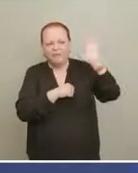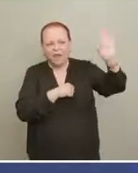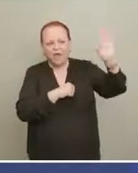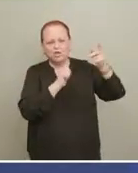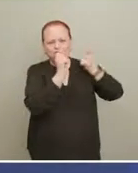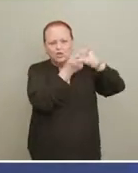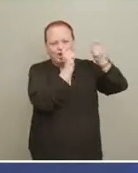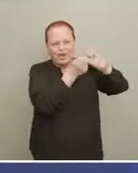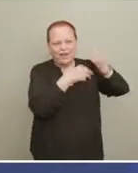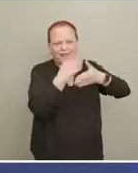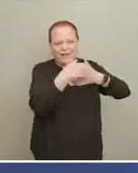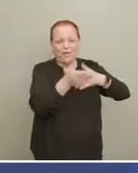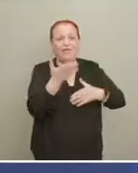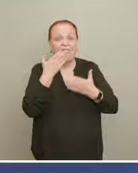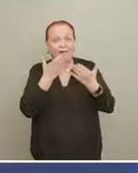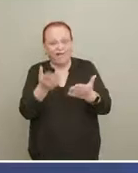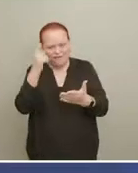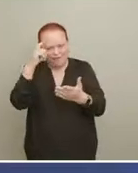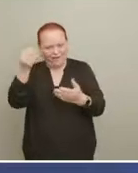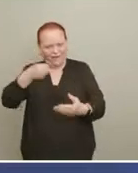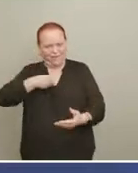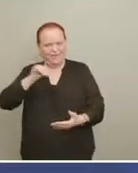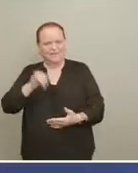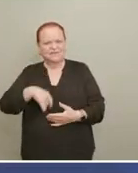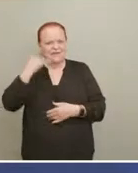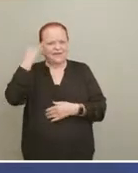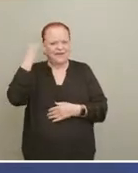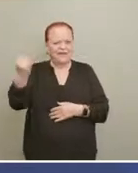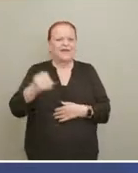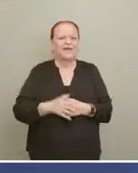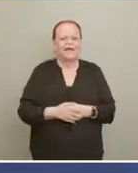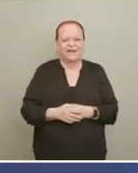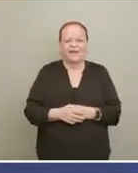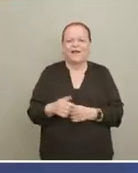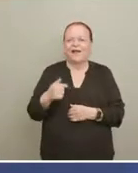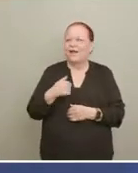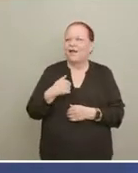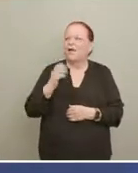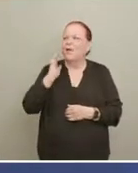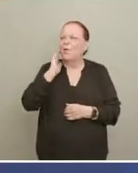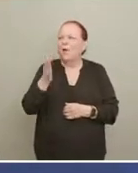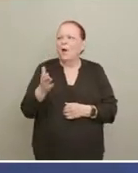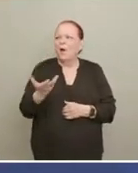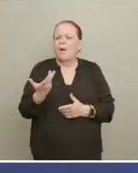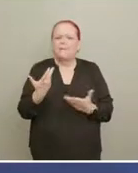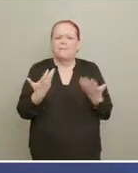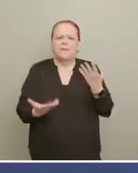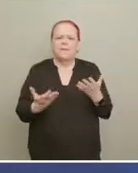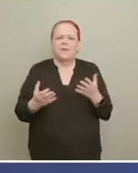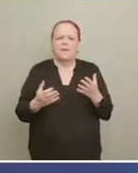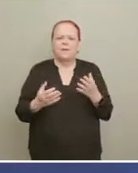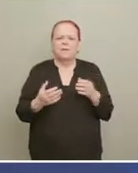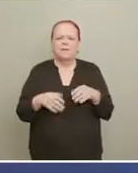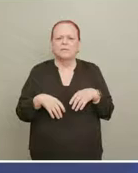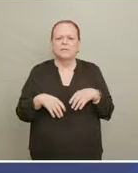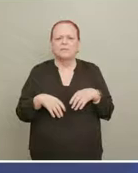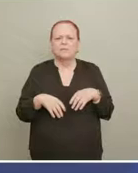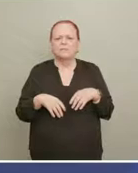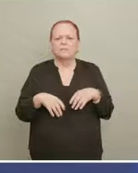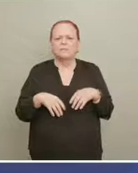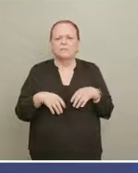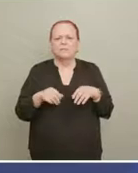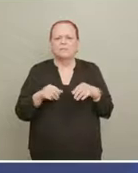giving me that idea. So be on the lookout for a survey that we'll probably push out through Molly, our